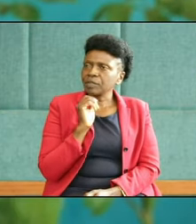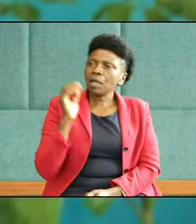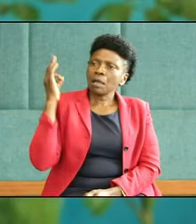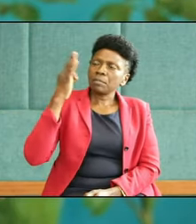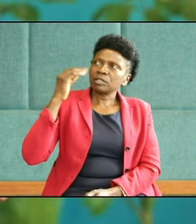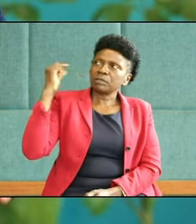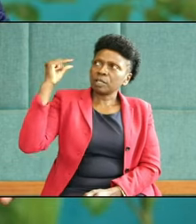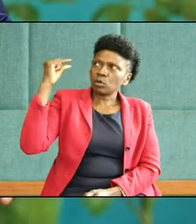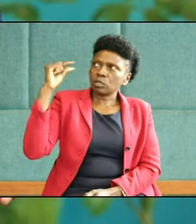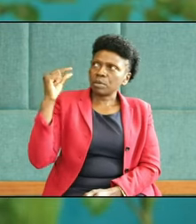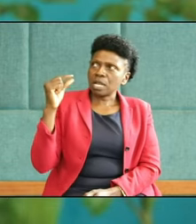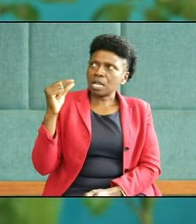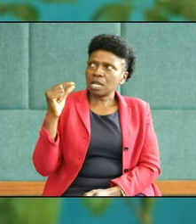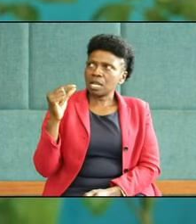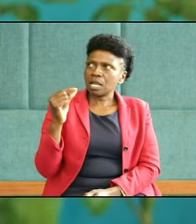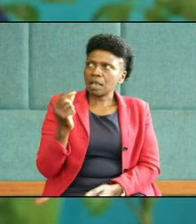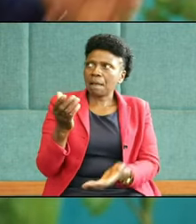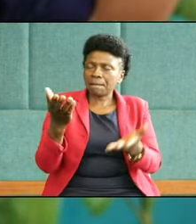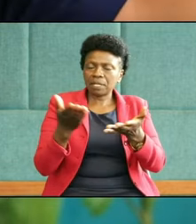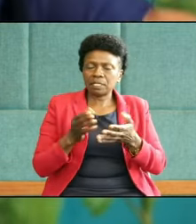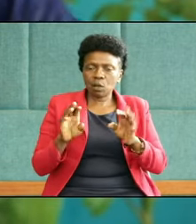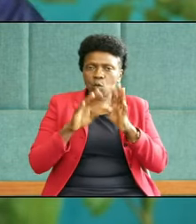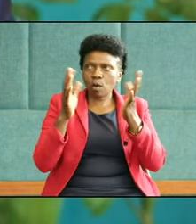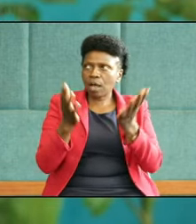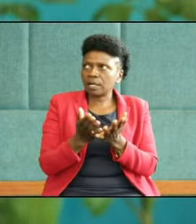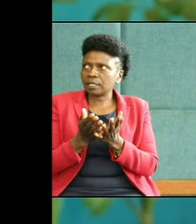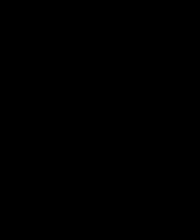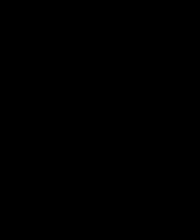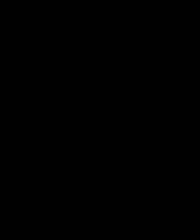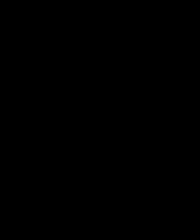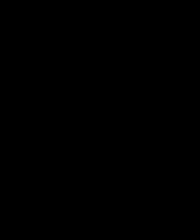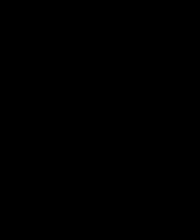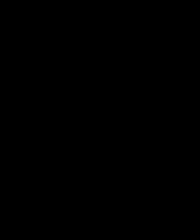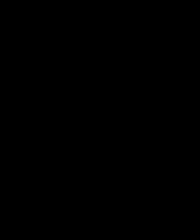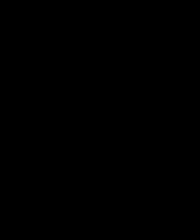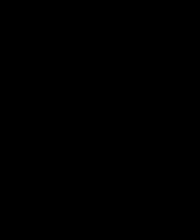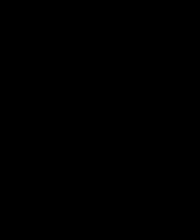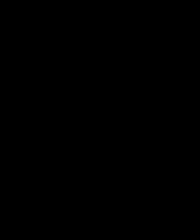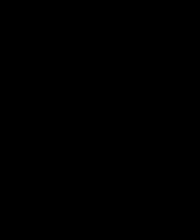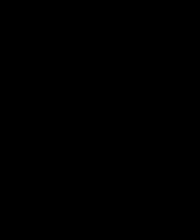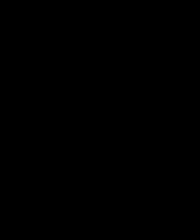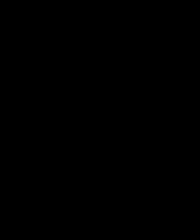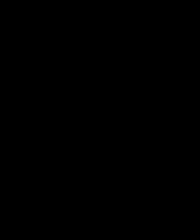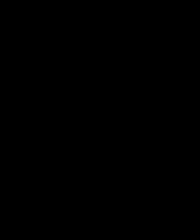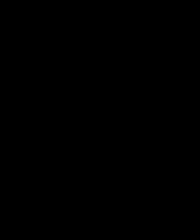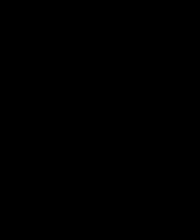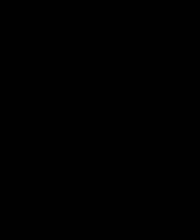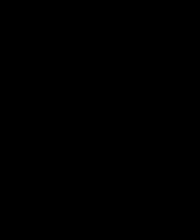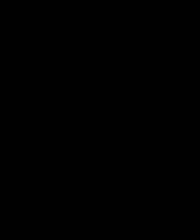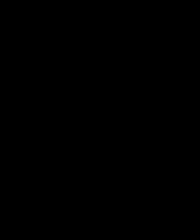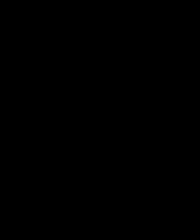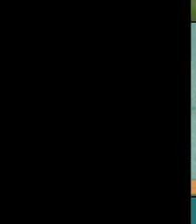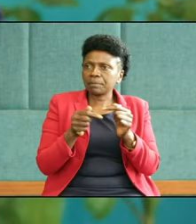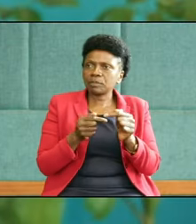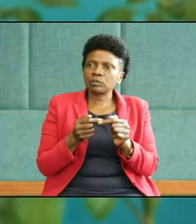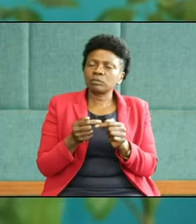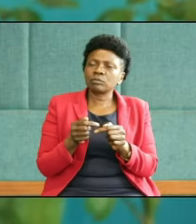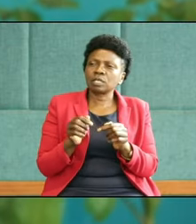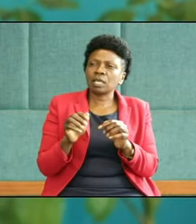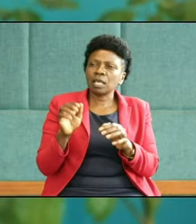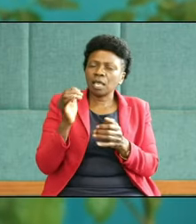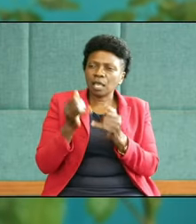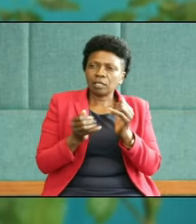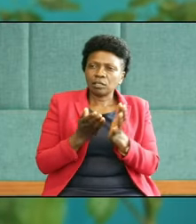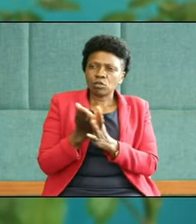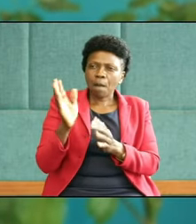Preaching of the gospel brings the world to an end. The world will not come to an end through music. The